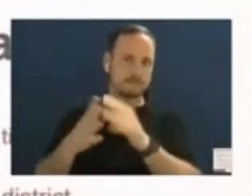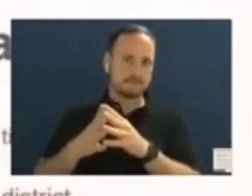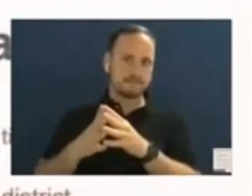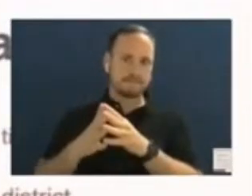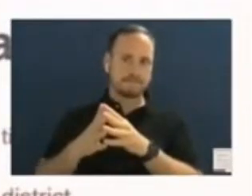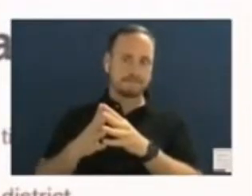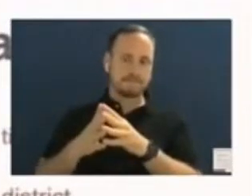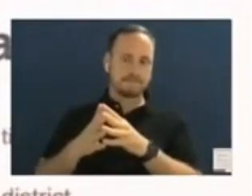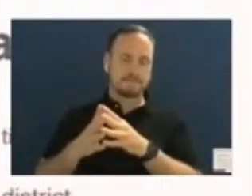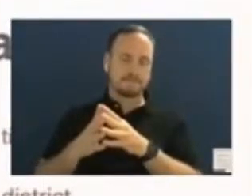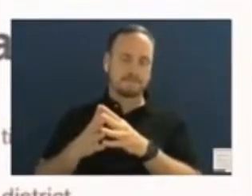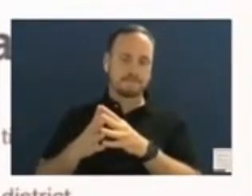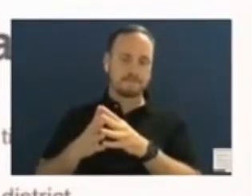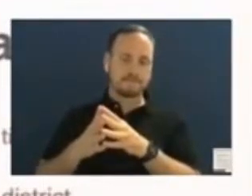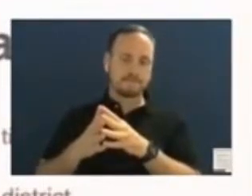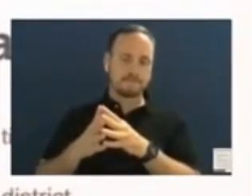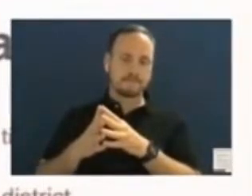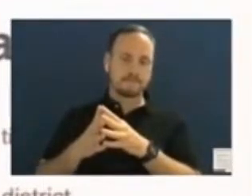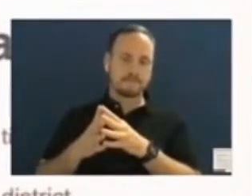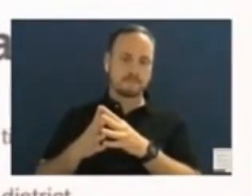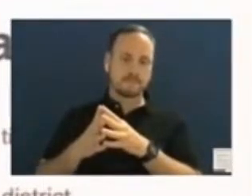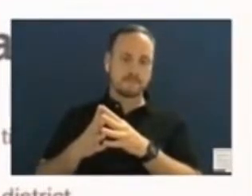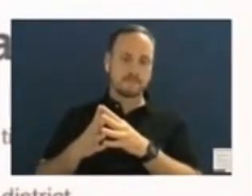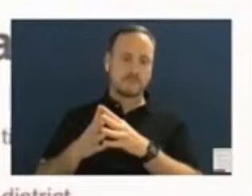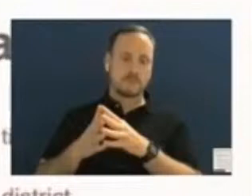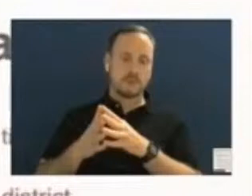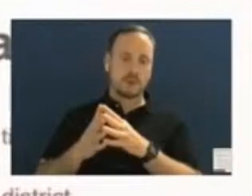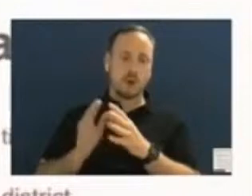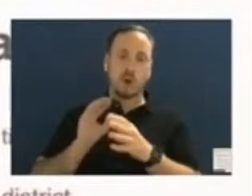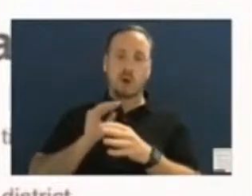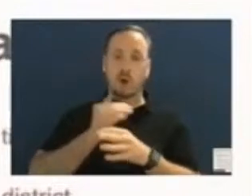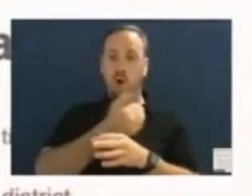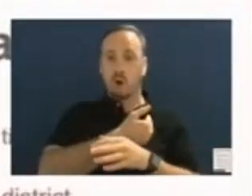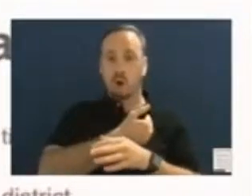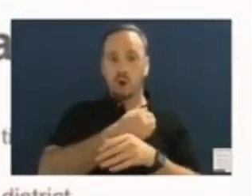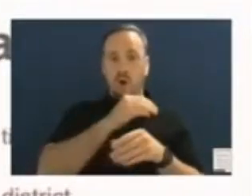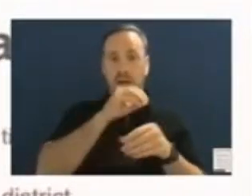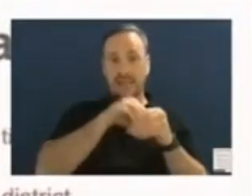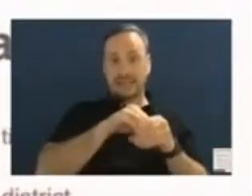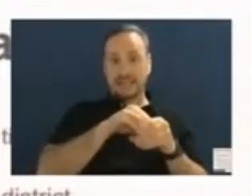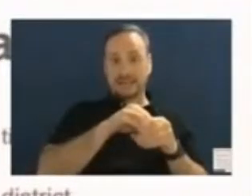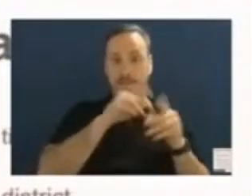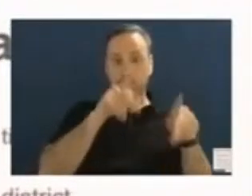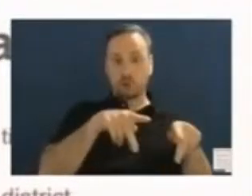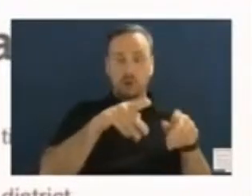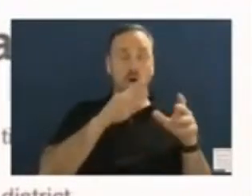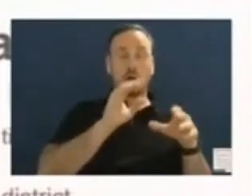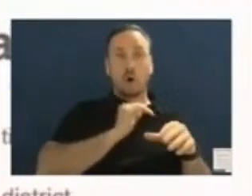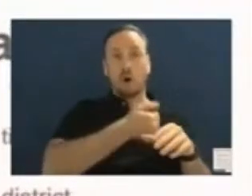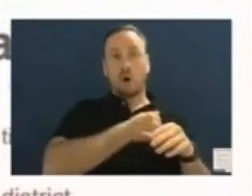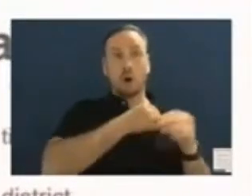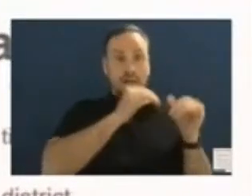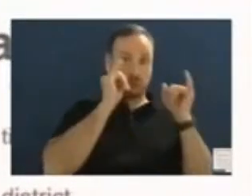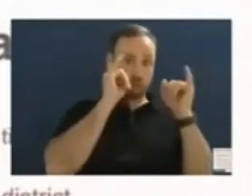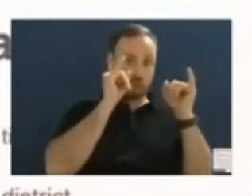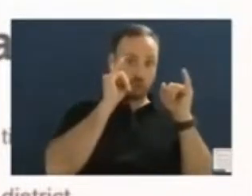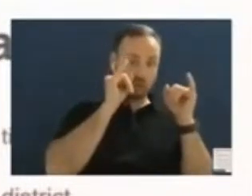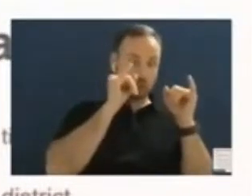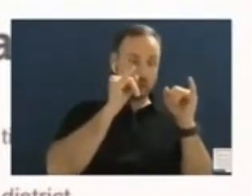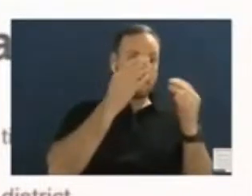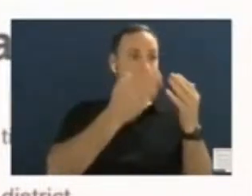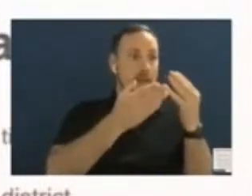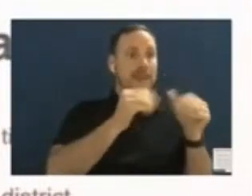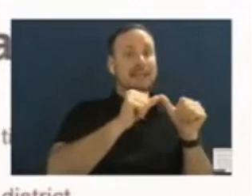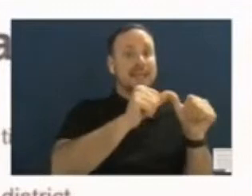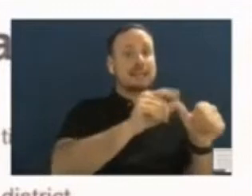has played out is our synchronous instruction may have gone longer than what we said it would. In some instances, our asynchronous instruction